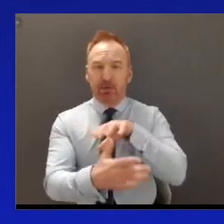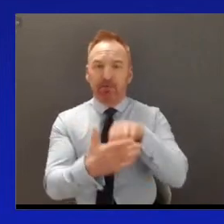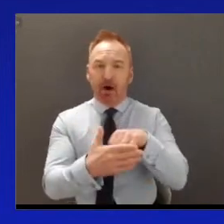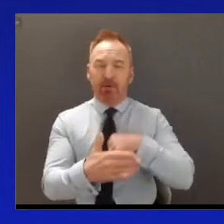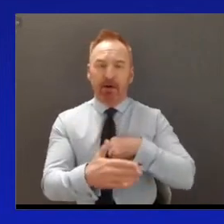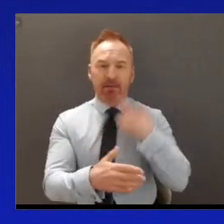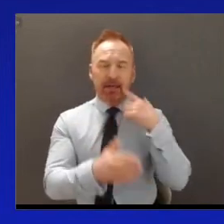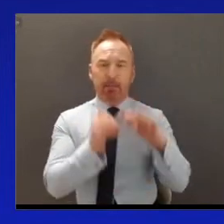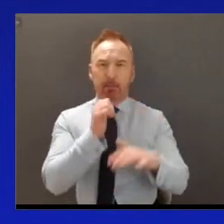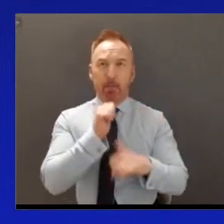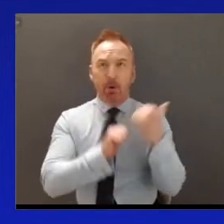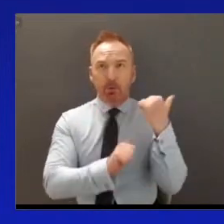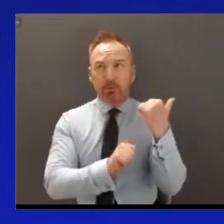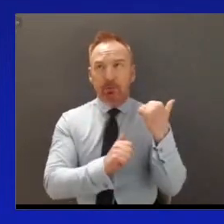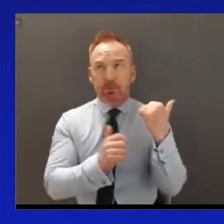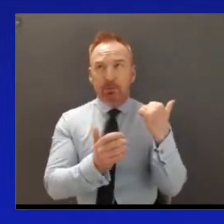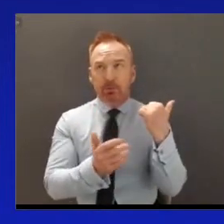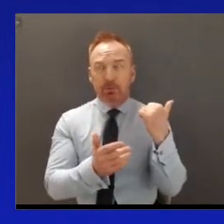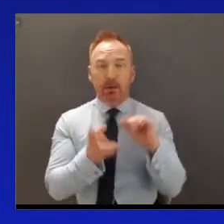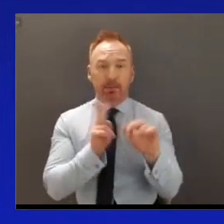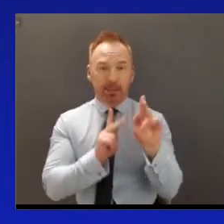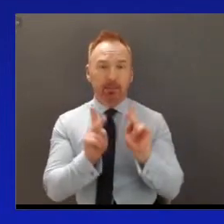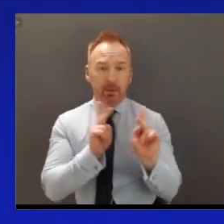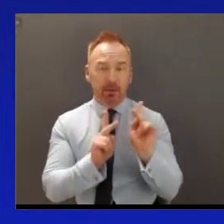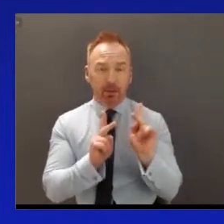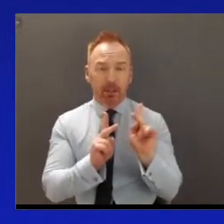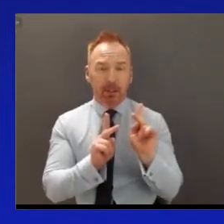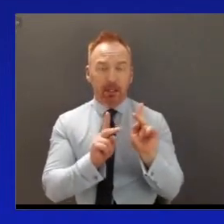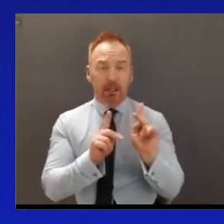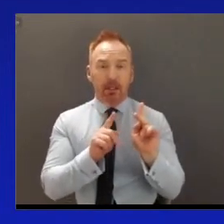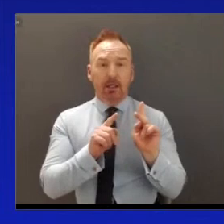of those people. So we're still not